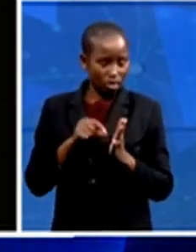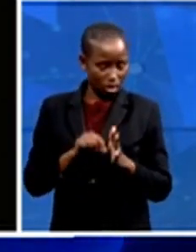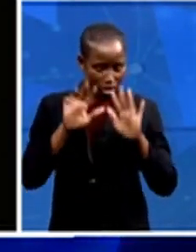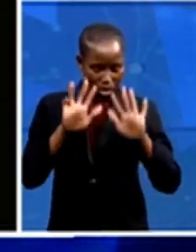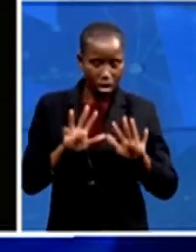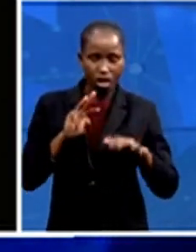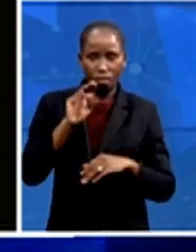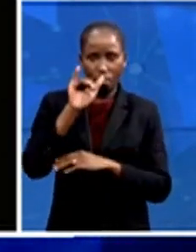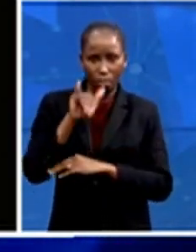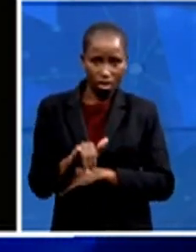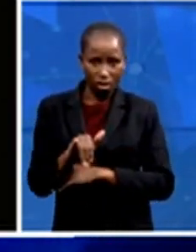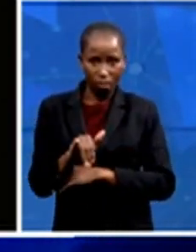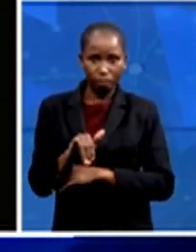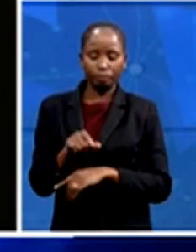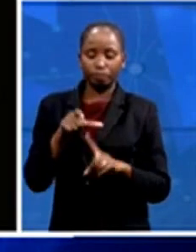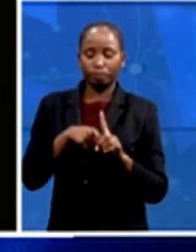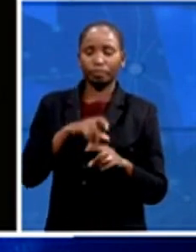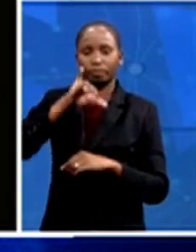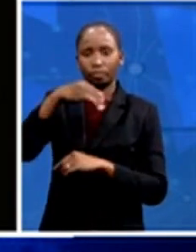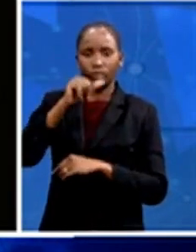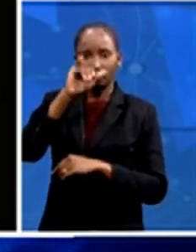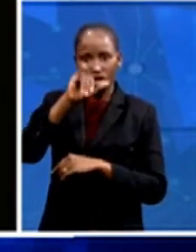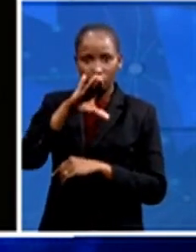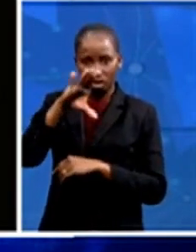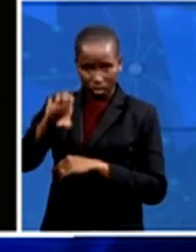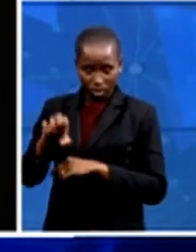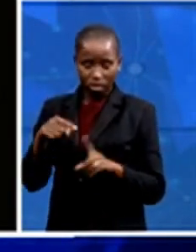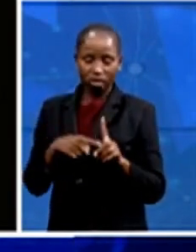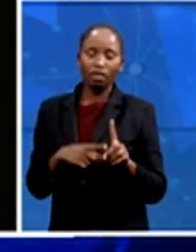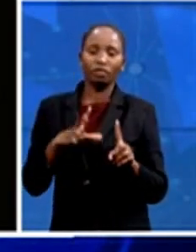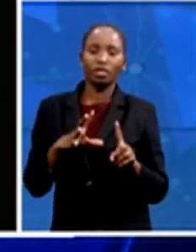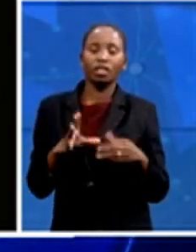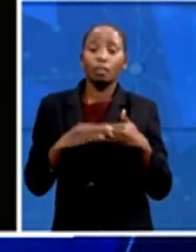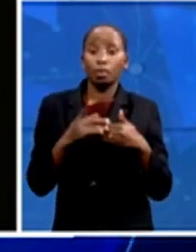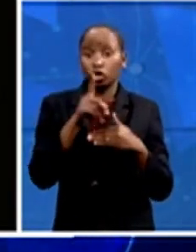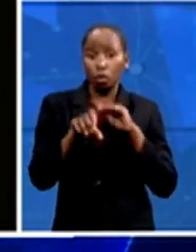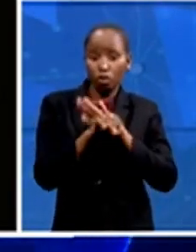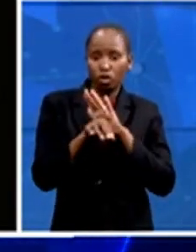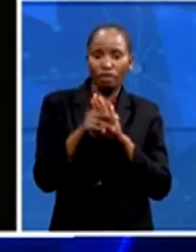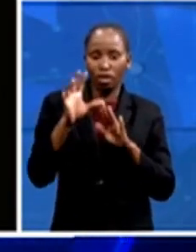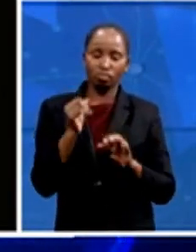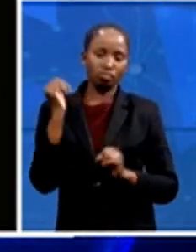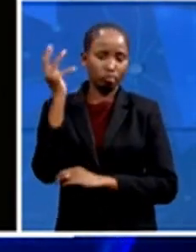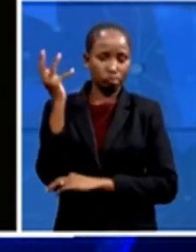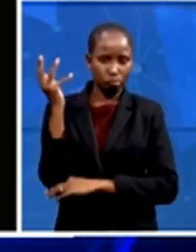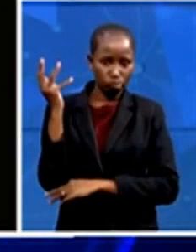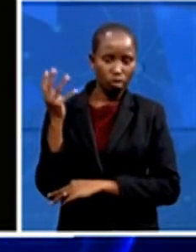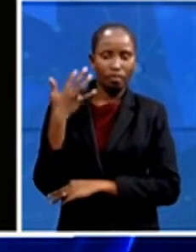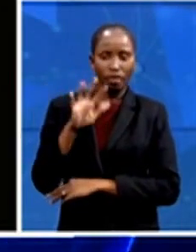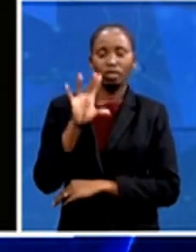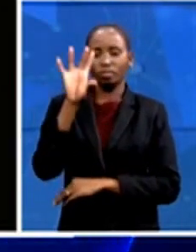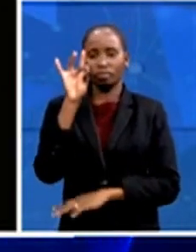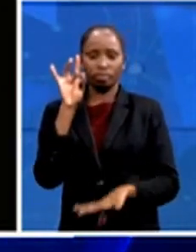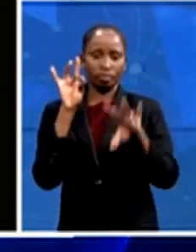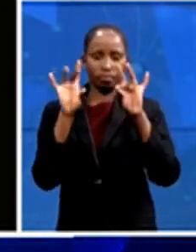somewhat, taken the members of the media through this process of selecting their candidates or